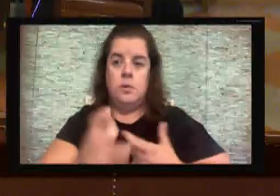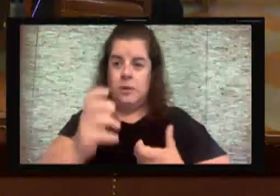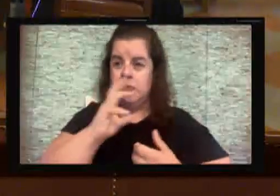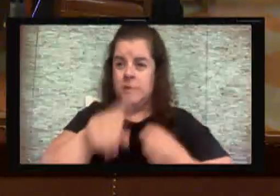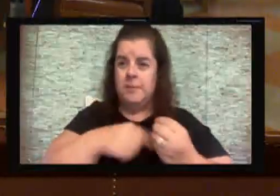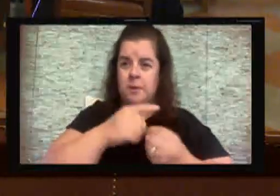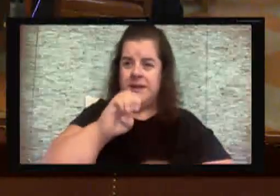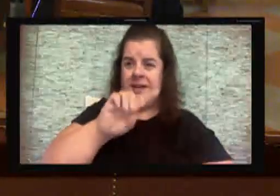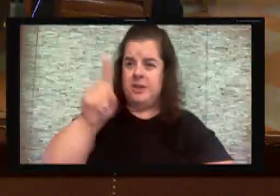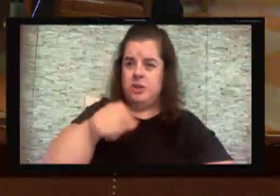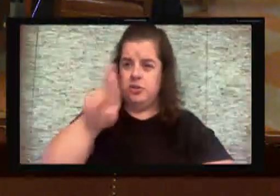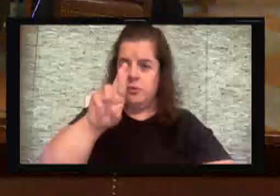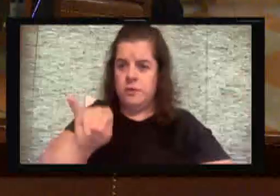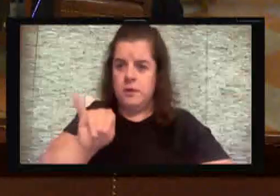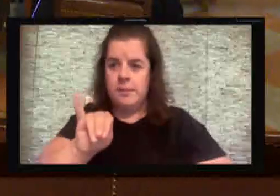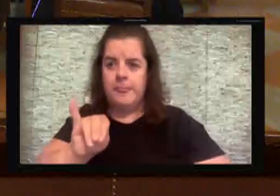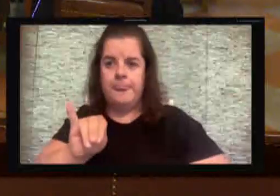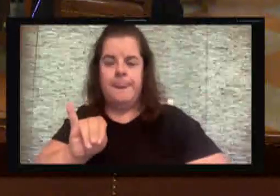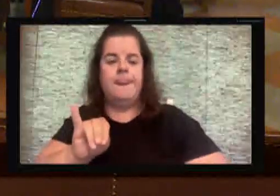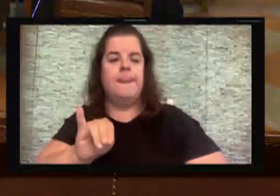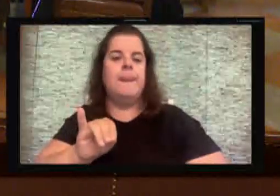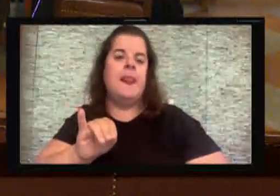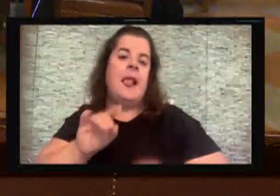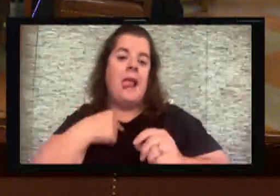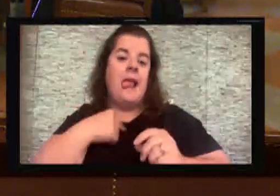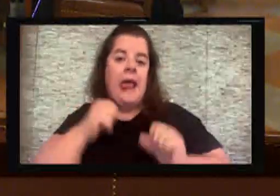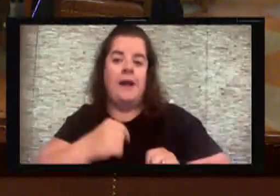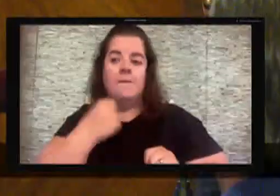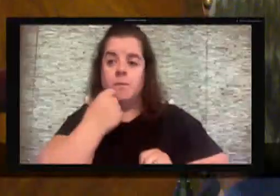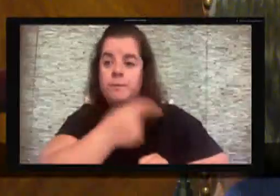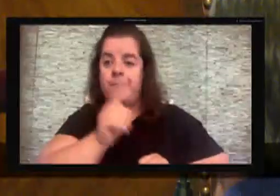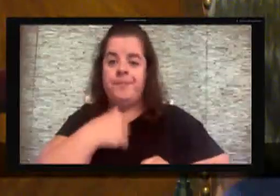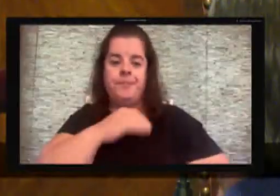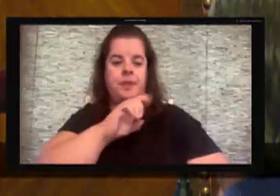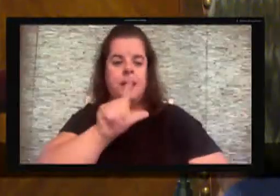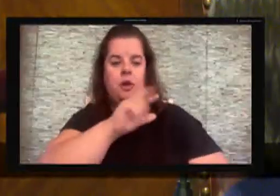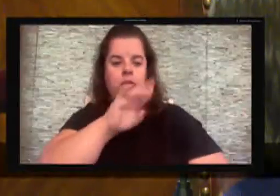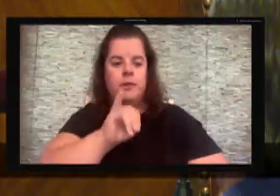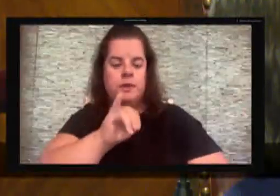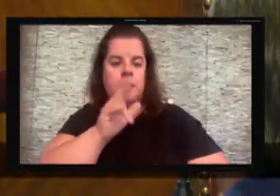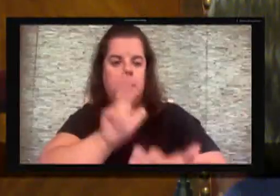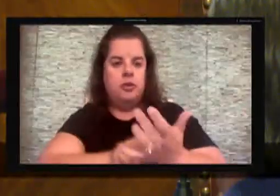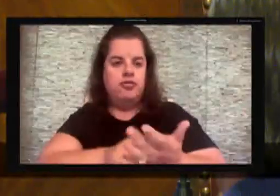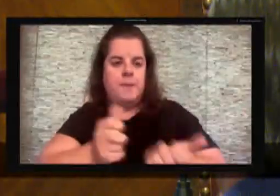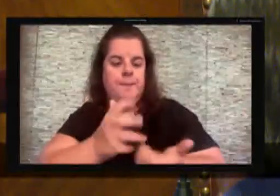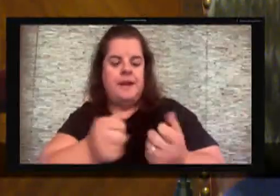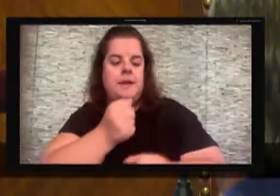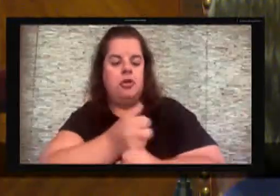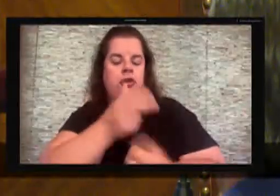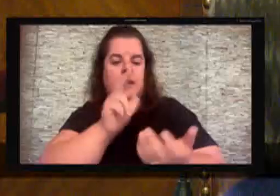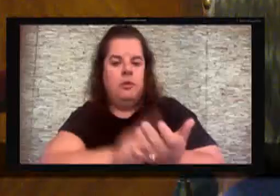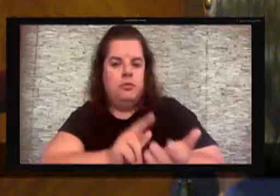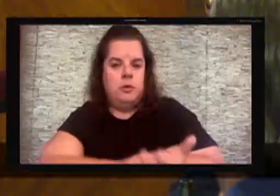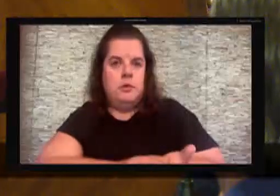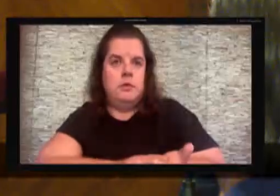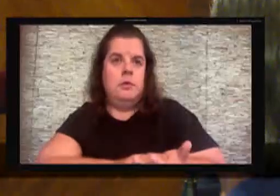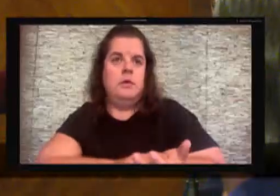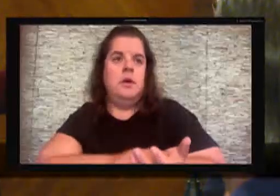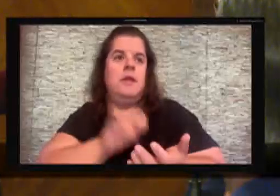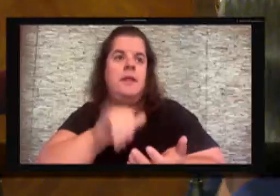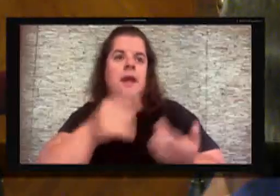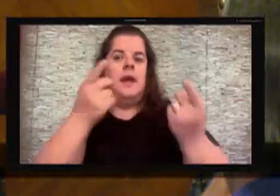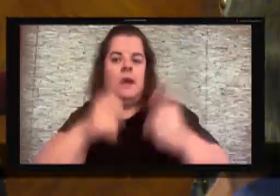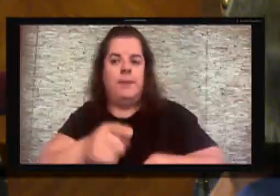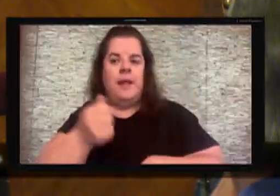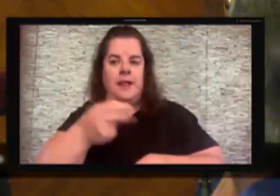can't talk specifically about Esri except to say that we have an Esri contract that's a multi-year contract, and it came in a little bit